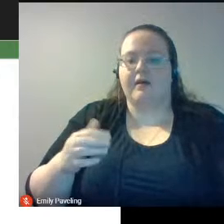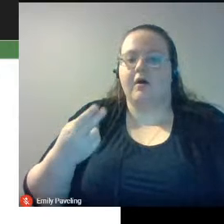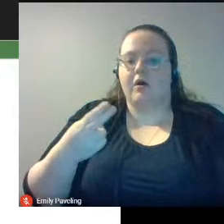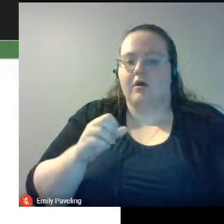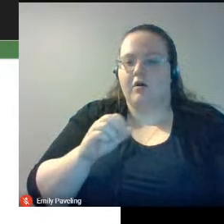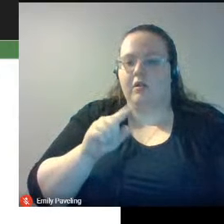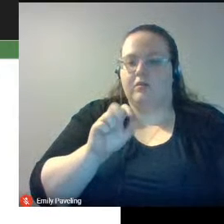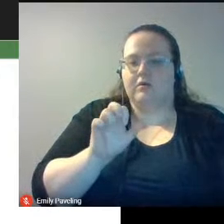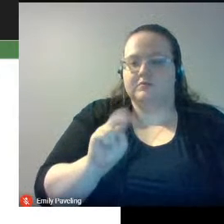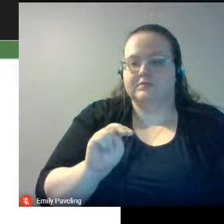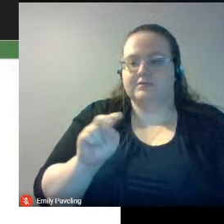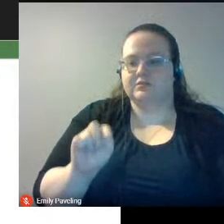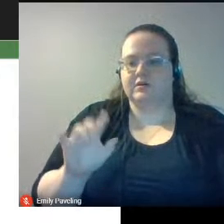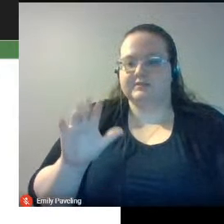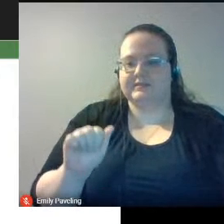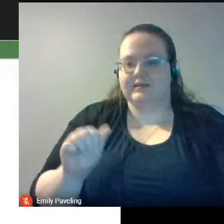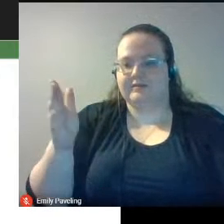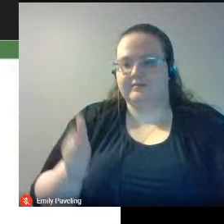halton.ca/haltonparents.